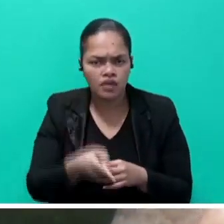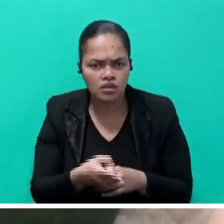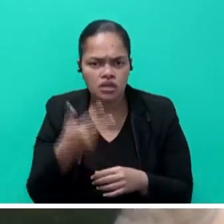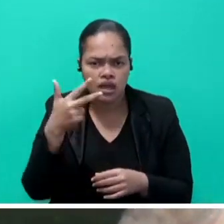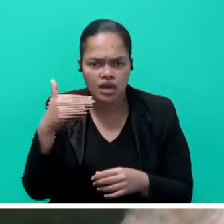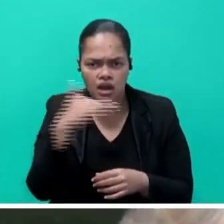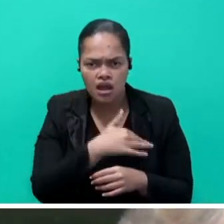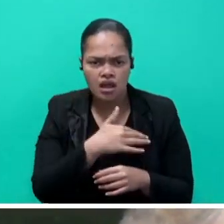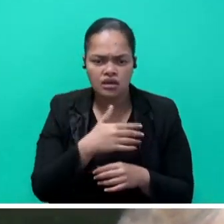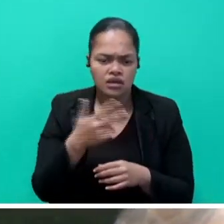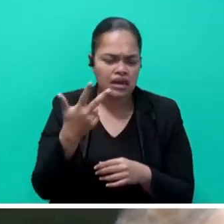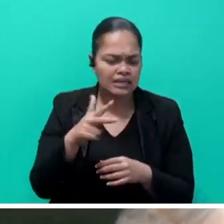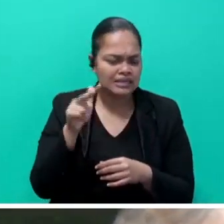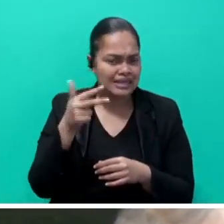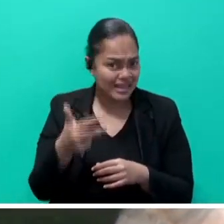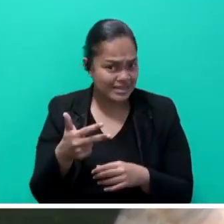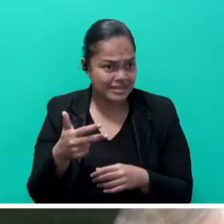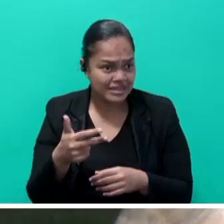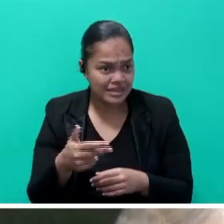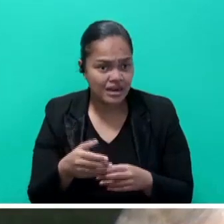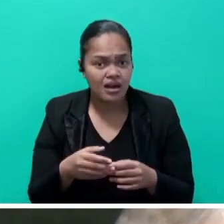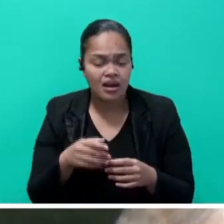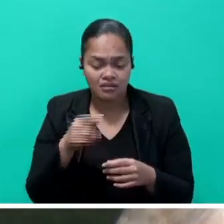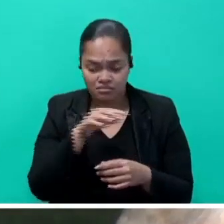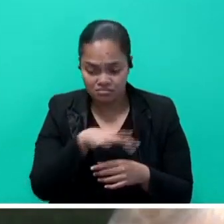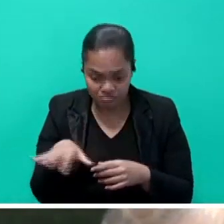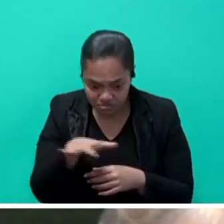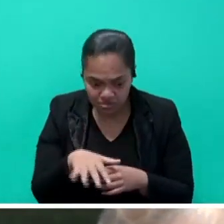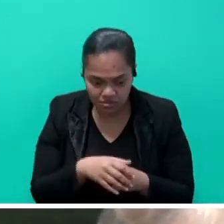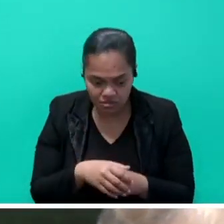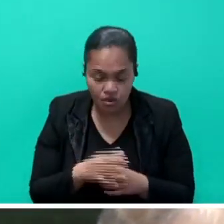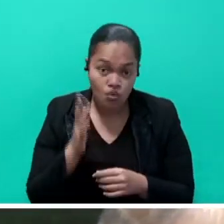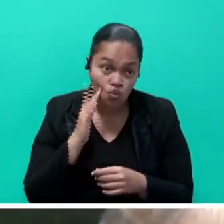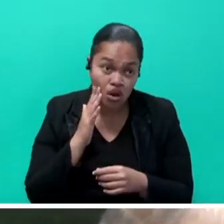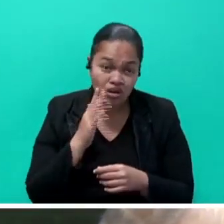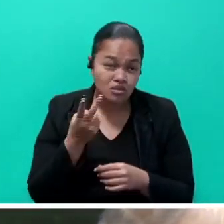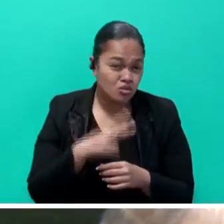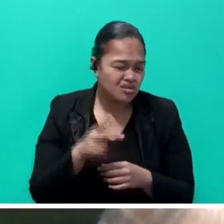165,828 meters of farm drains were desilted, while